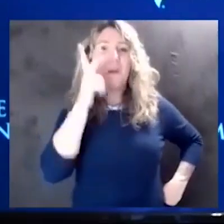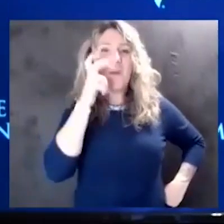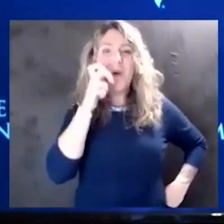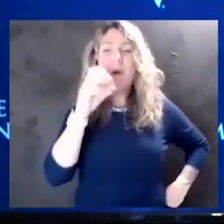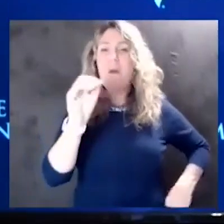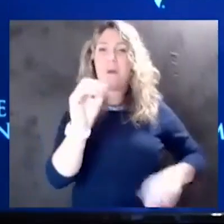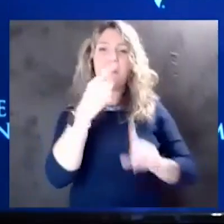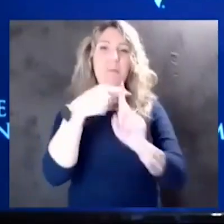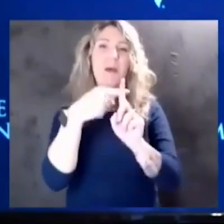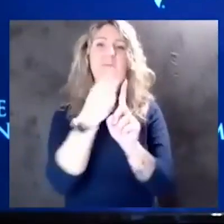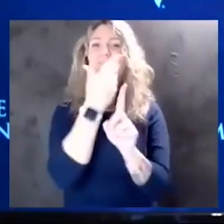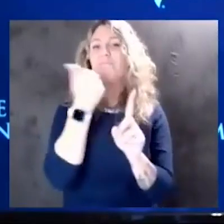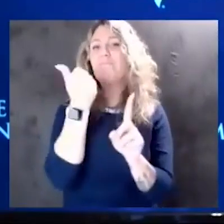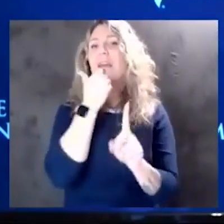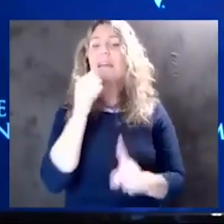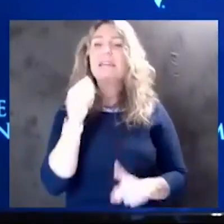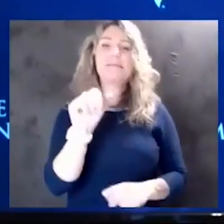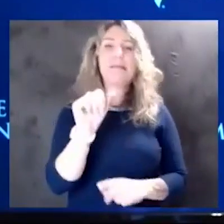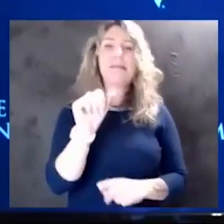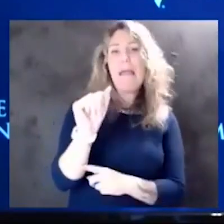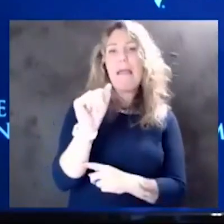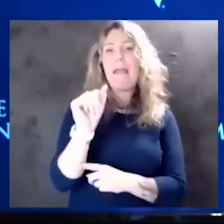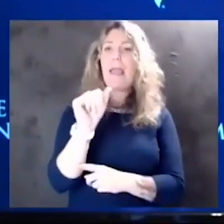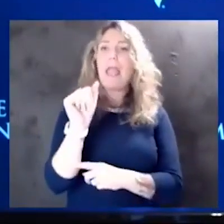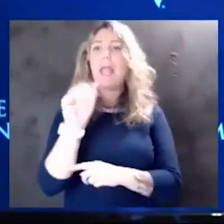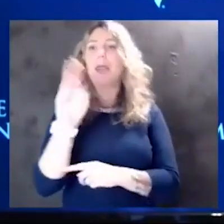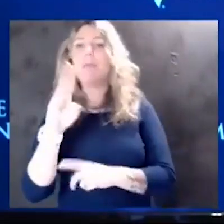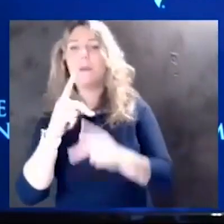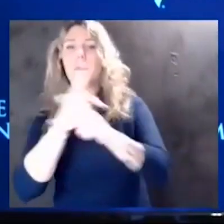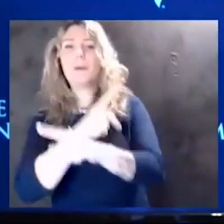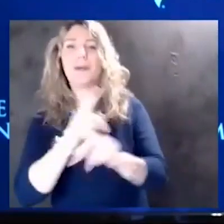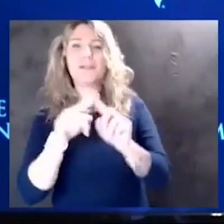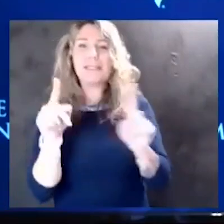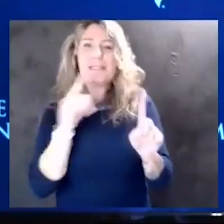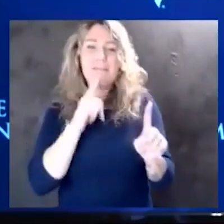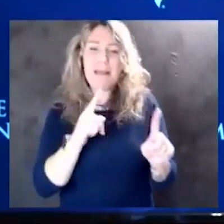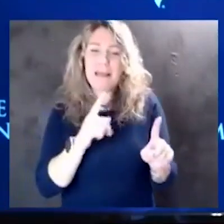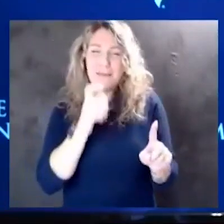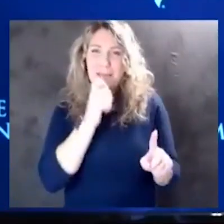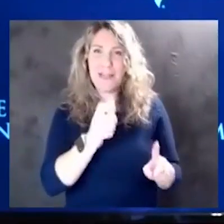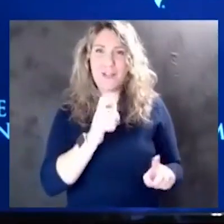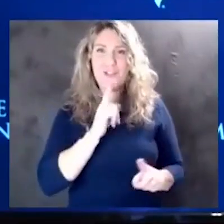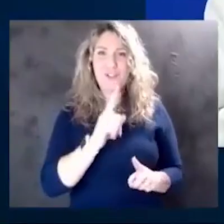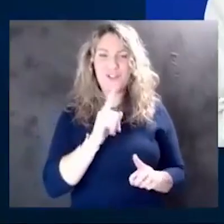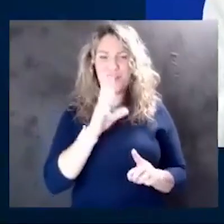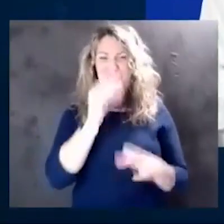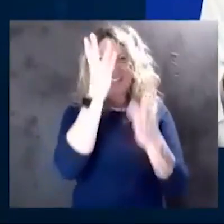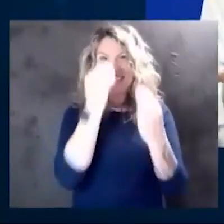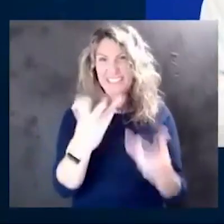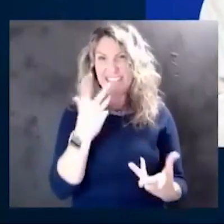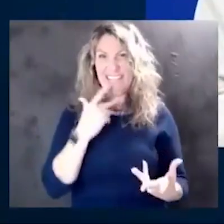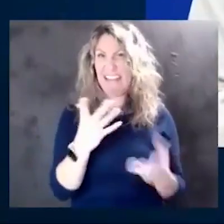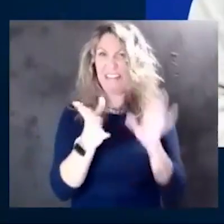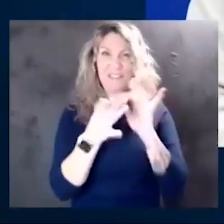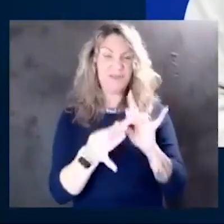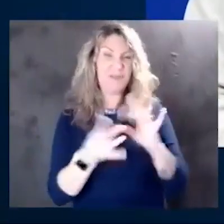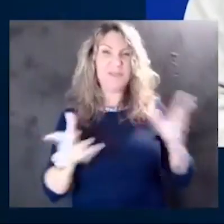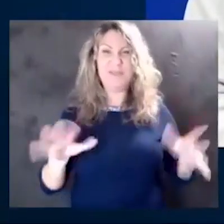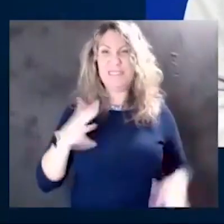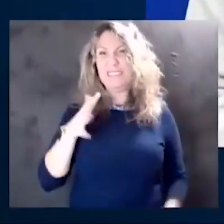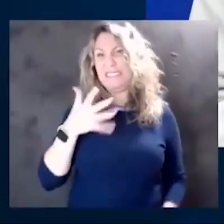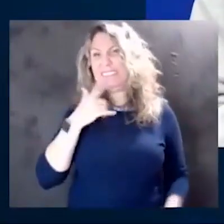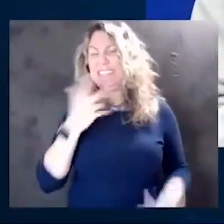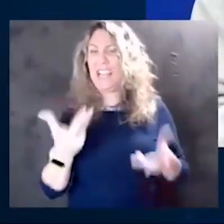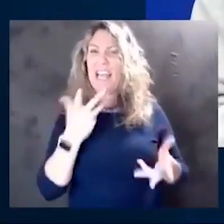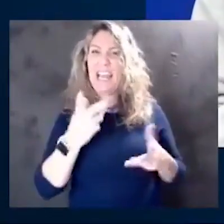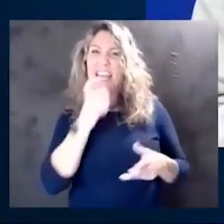best, the A's do and ABs do worse, but I'm not sure the data around that is kind of. Yeah, soft. Barry wants